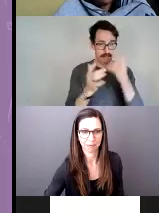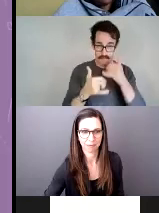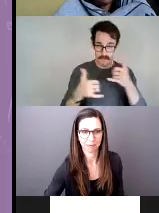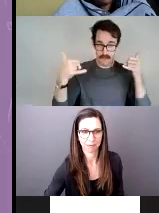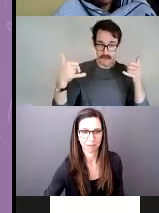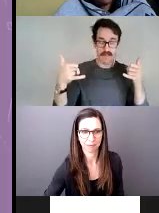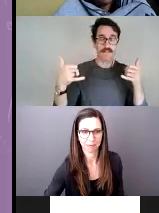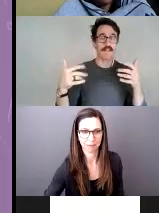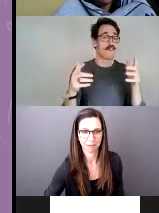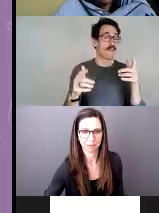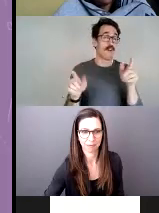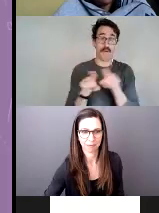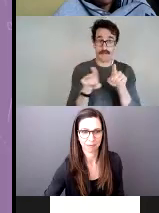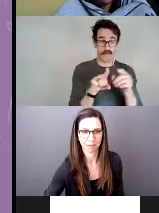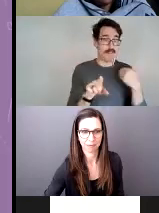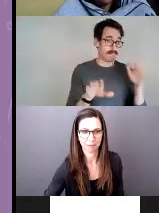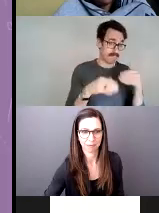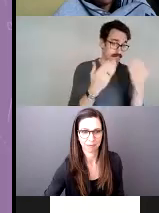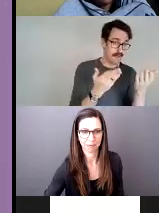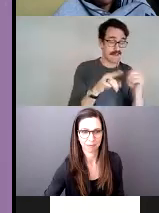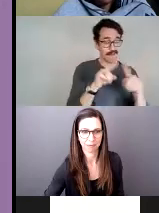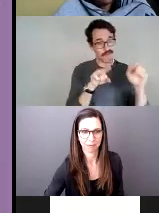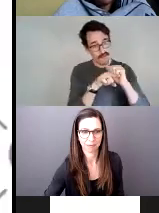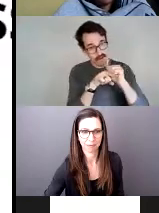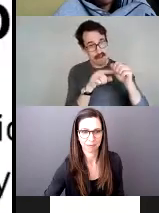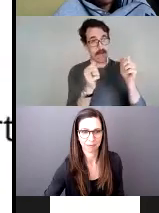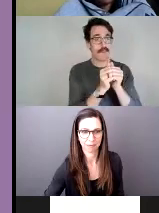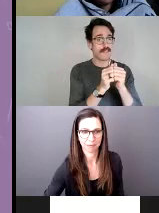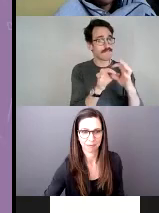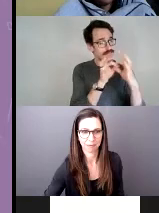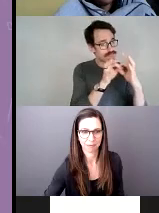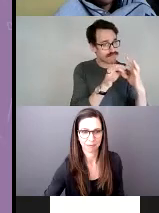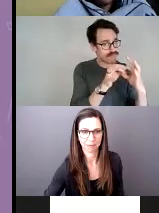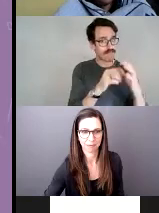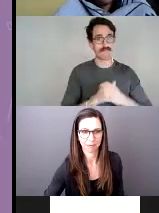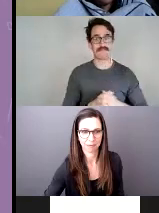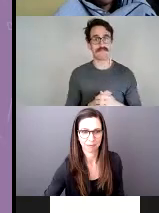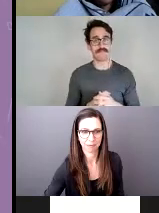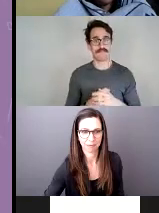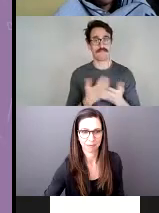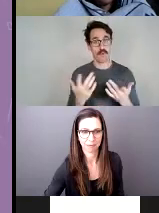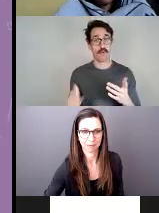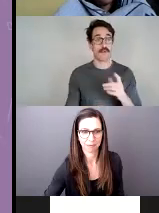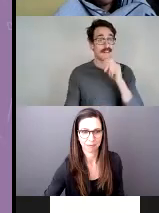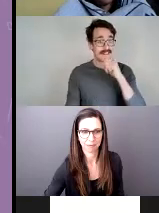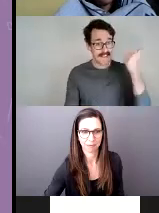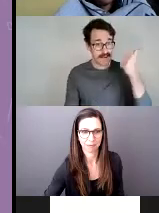offer that training and outreach and resources. So the Senior Safety